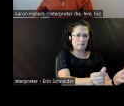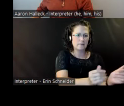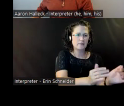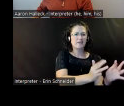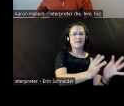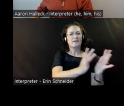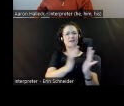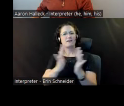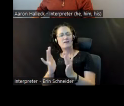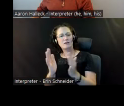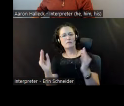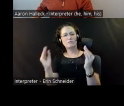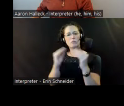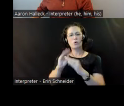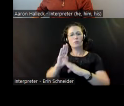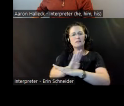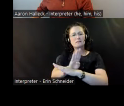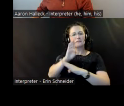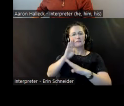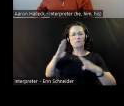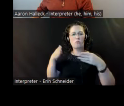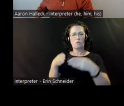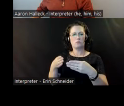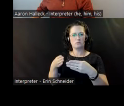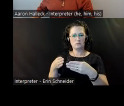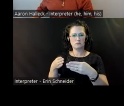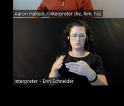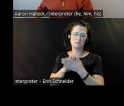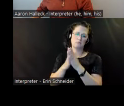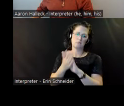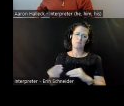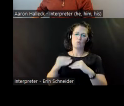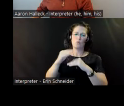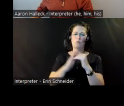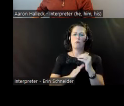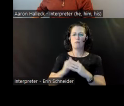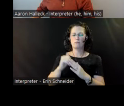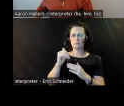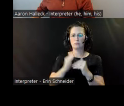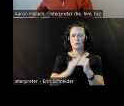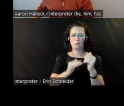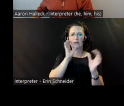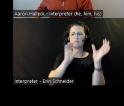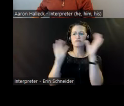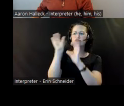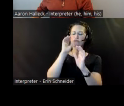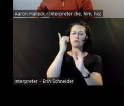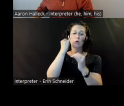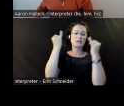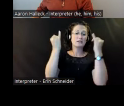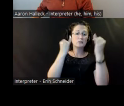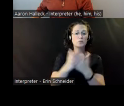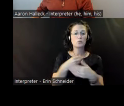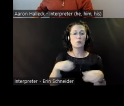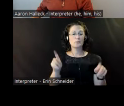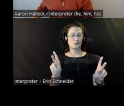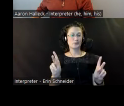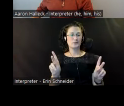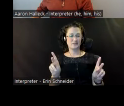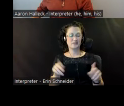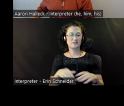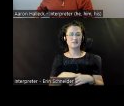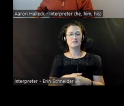business focus space, we then became very comfortable in looking for those ideas and opportunities. One of the